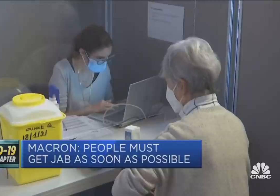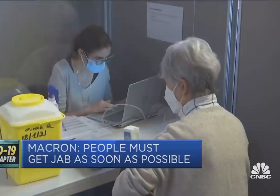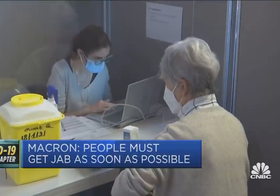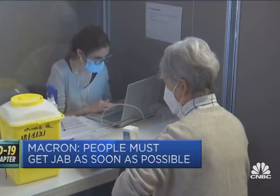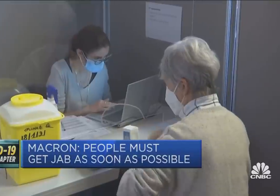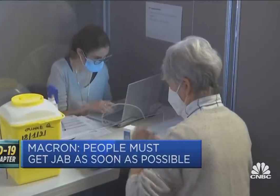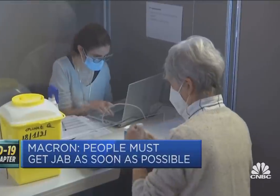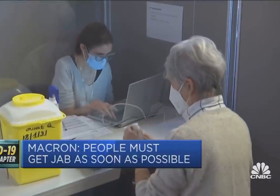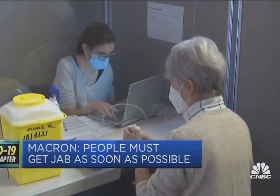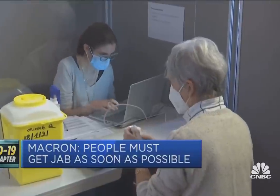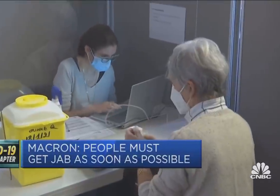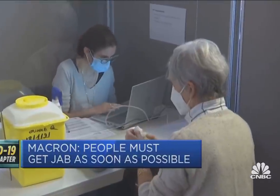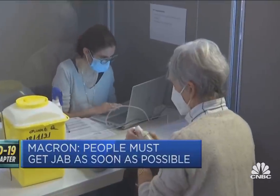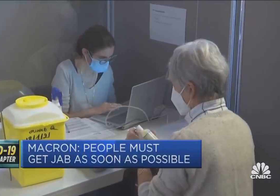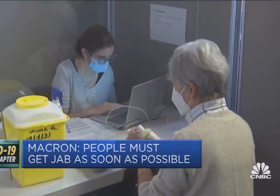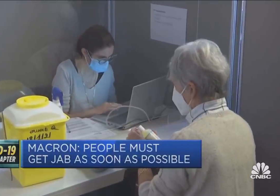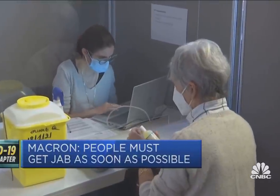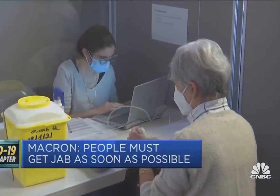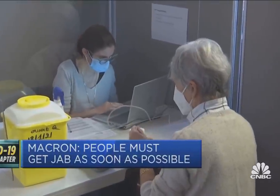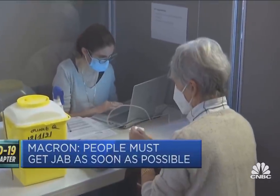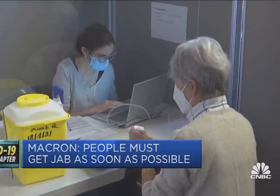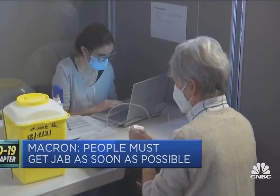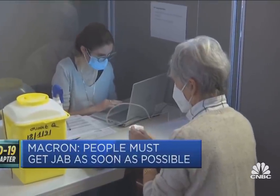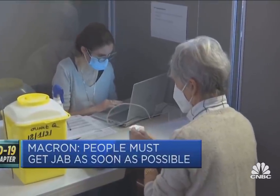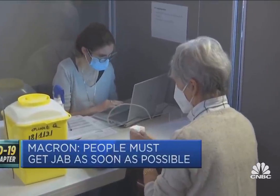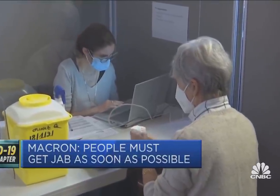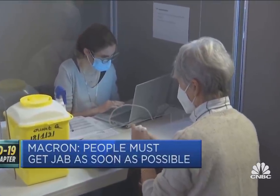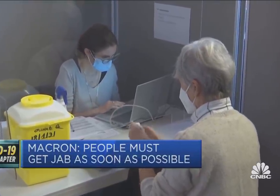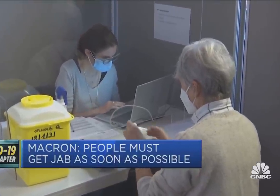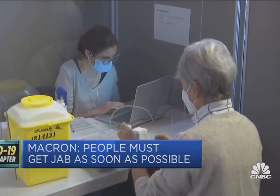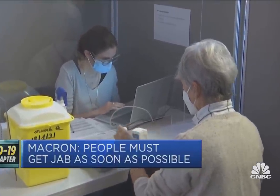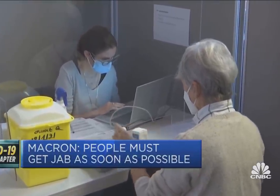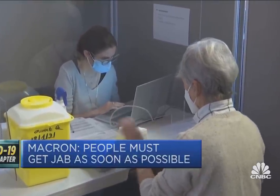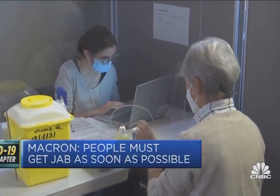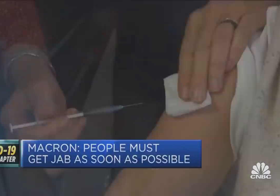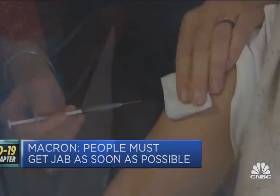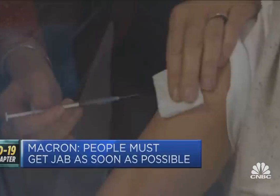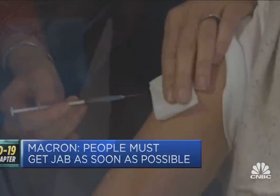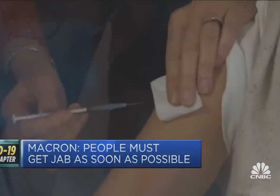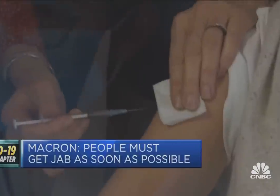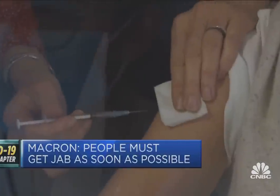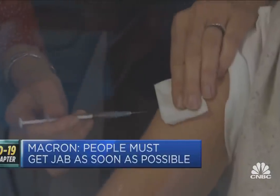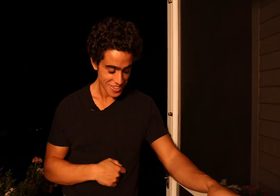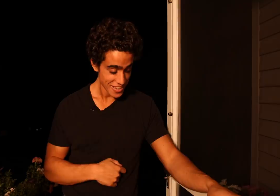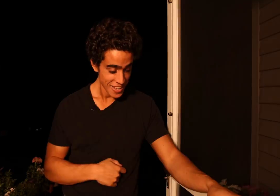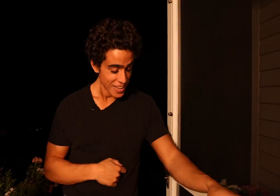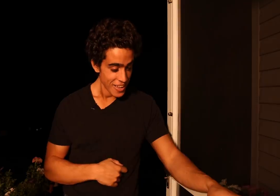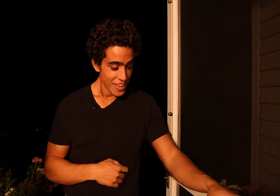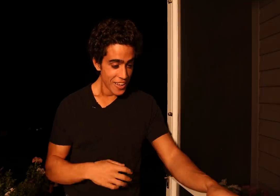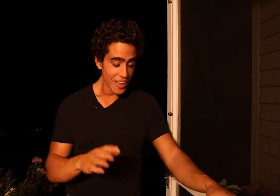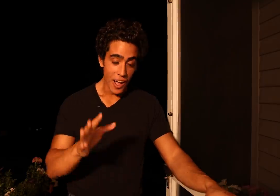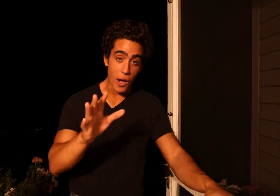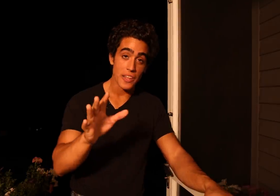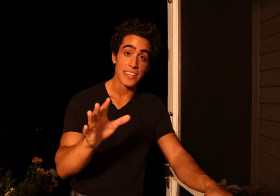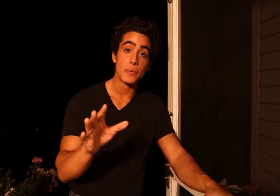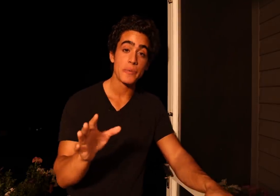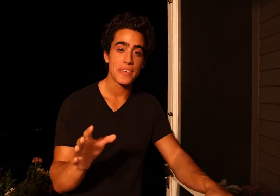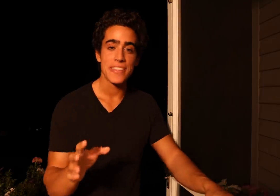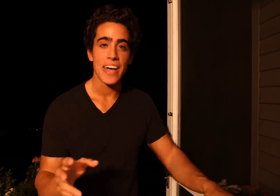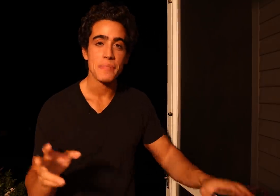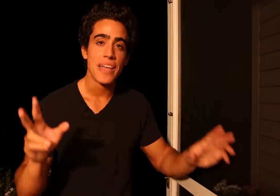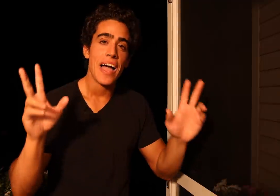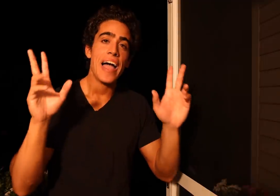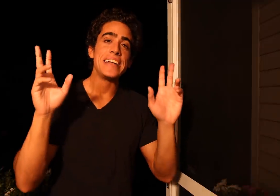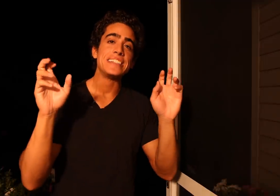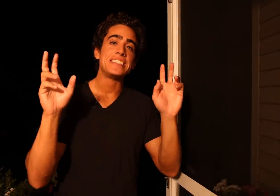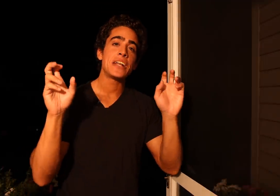some people criticizing this move by the president but there's a general consensus among political forces that this is the way forward hold on let me